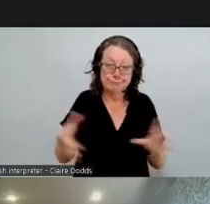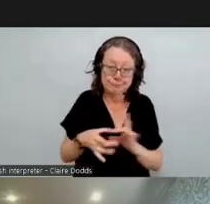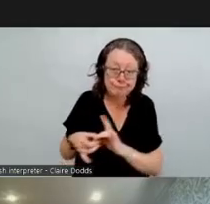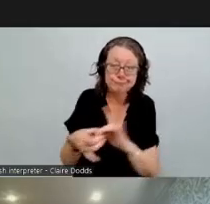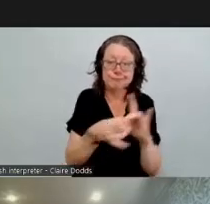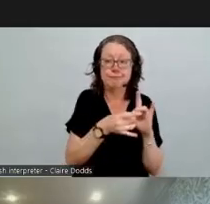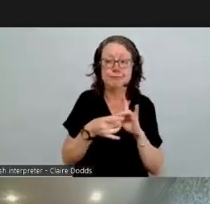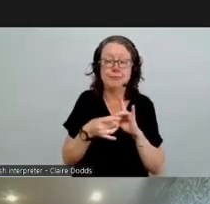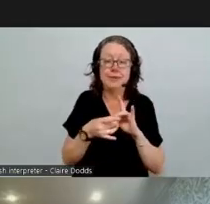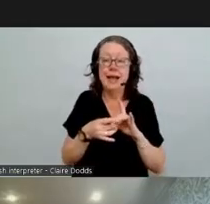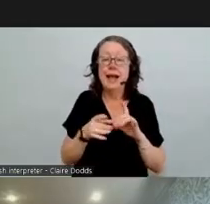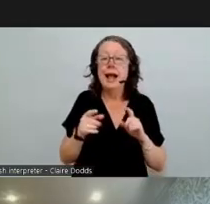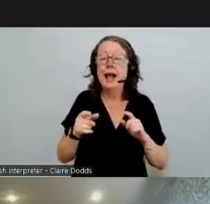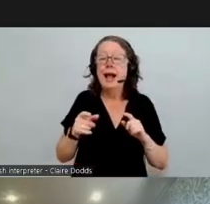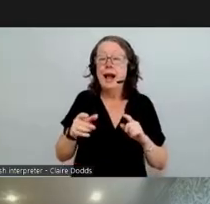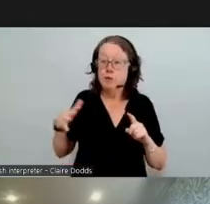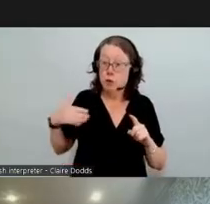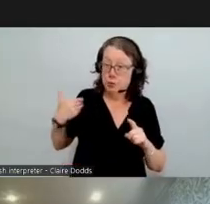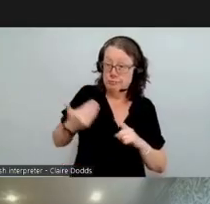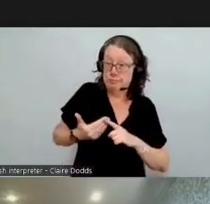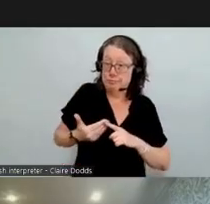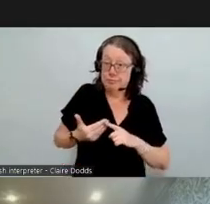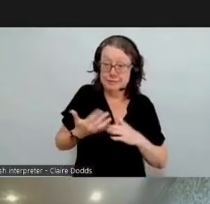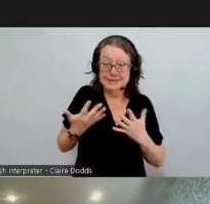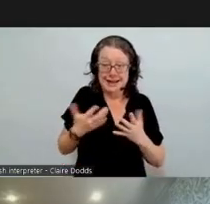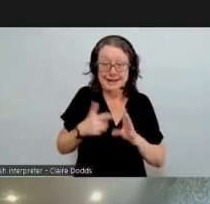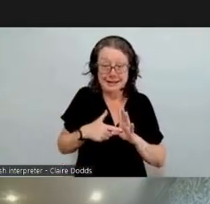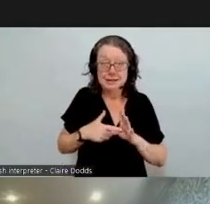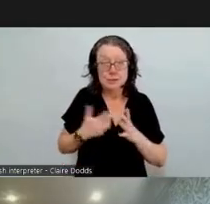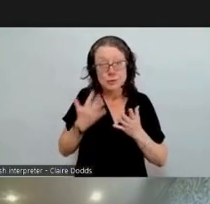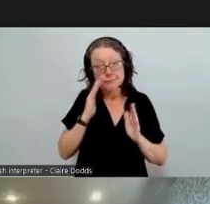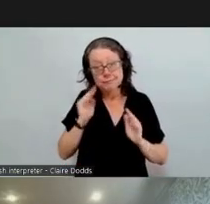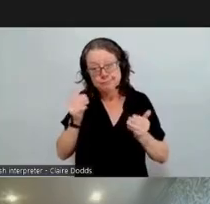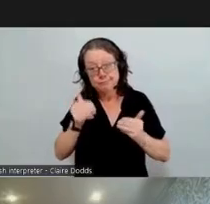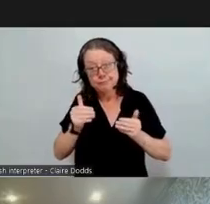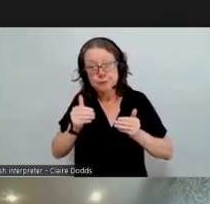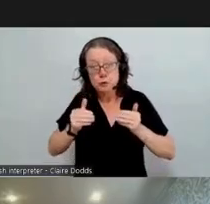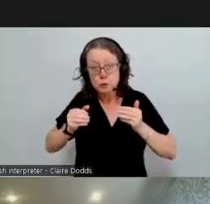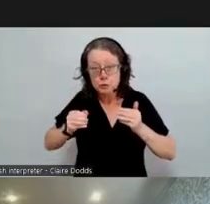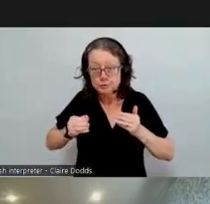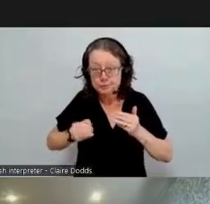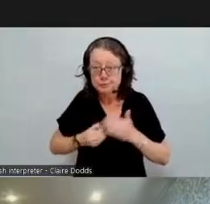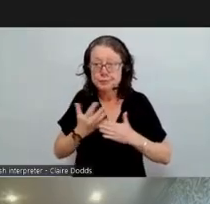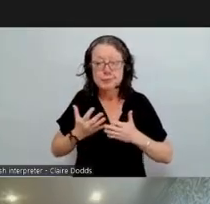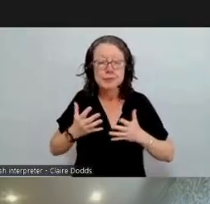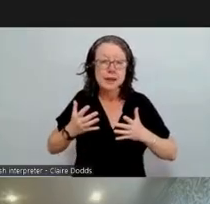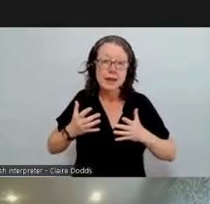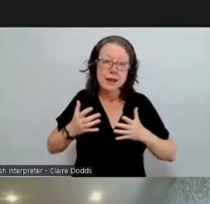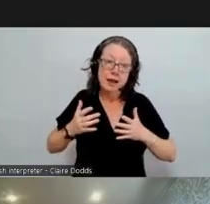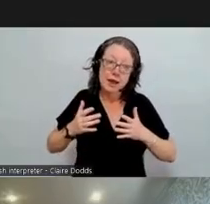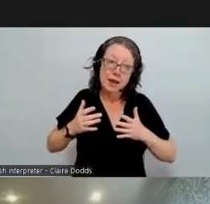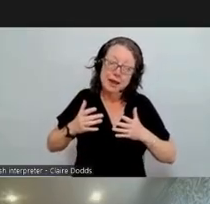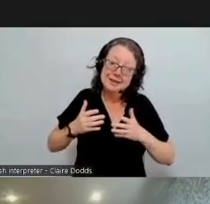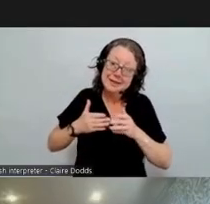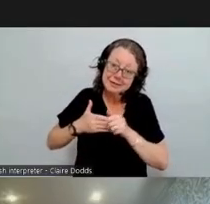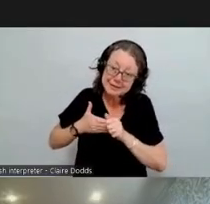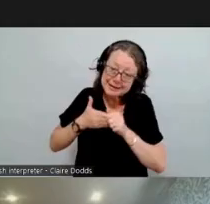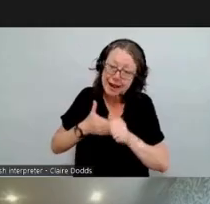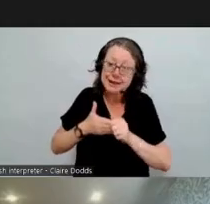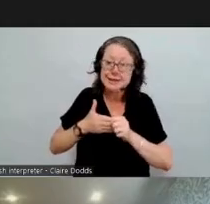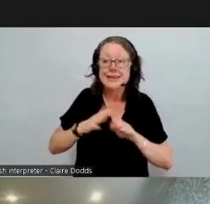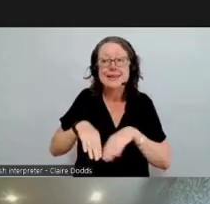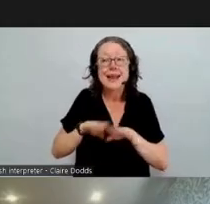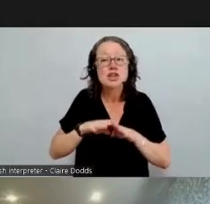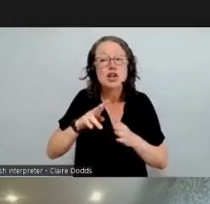over that time that has informed a lot of the work that we have put into the National Year of Reading on the ground. If we go to the next